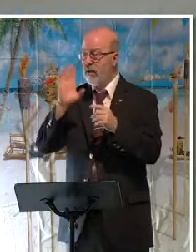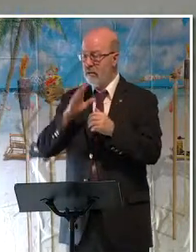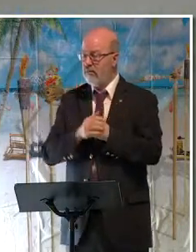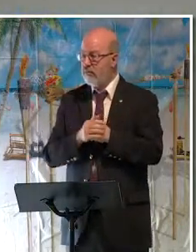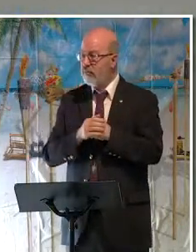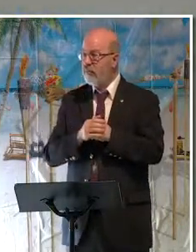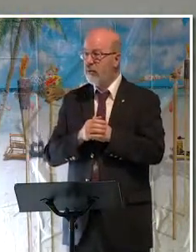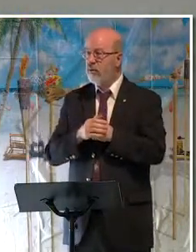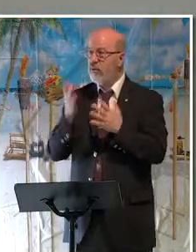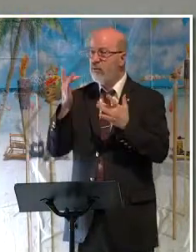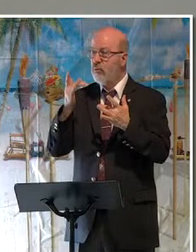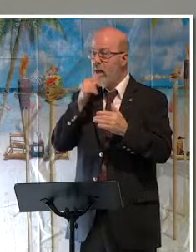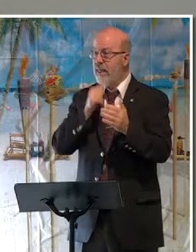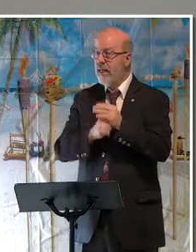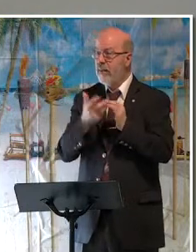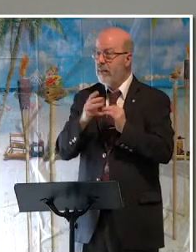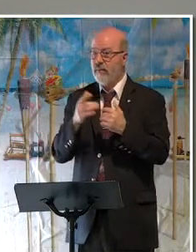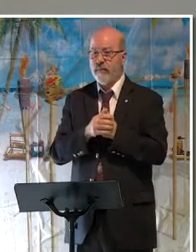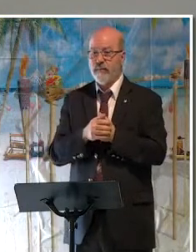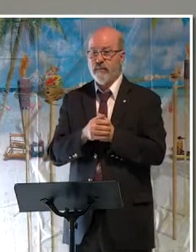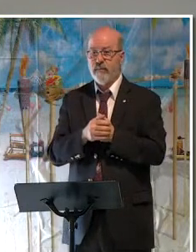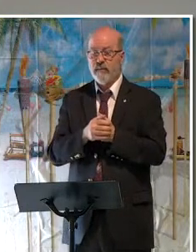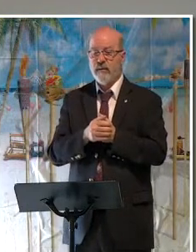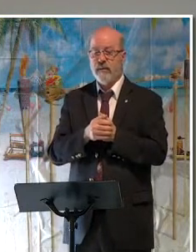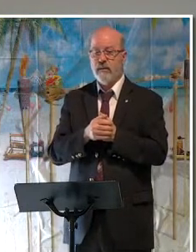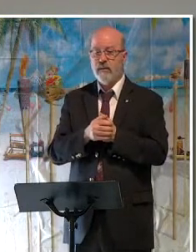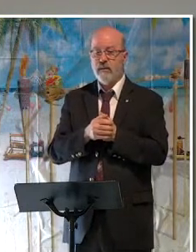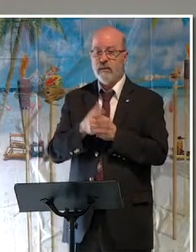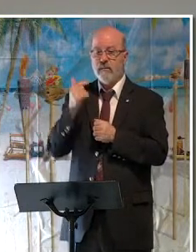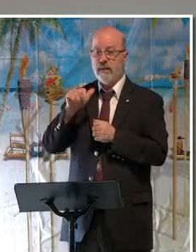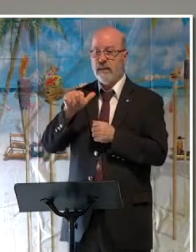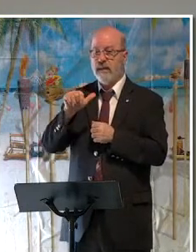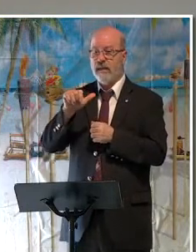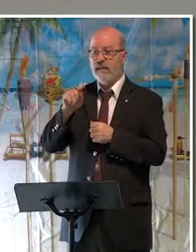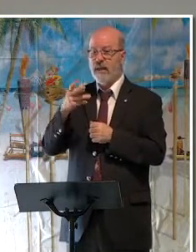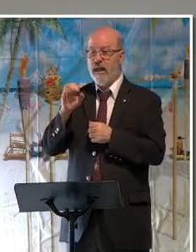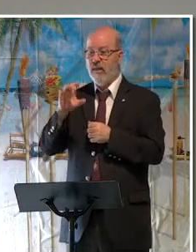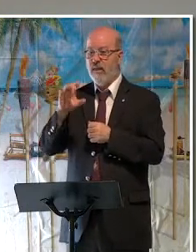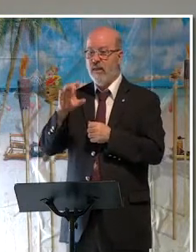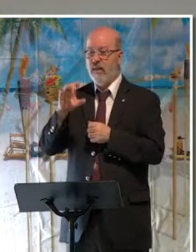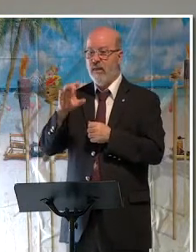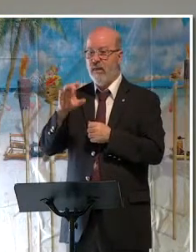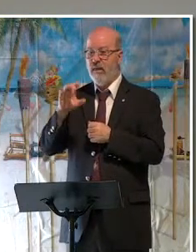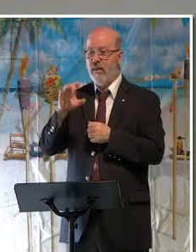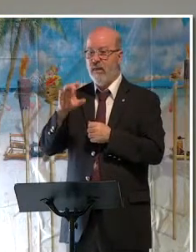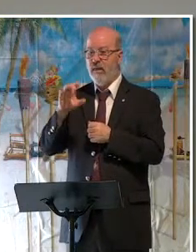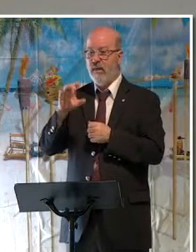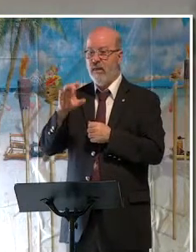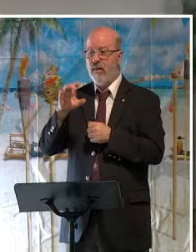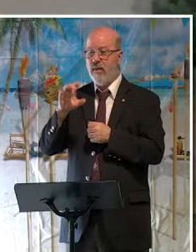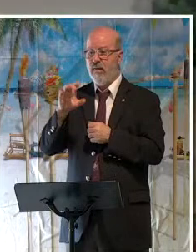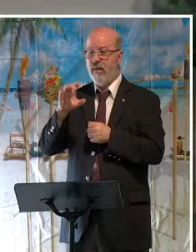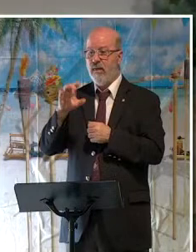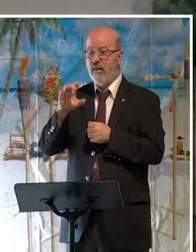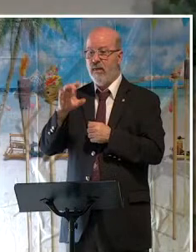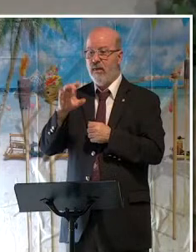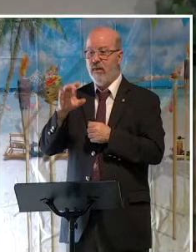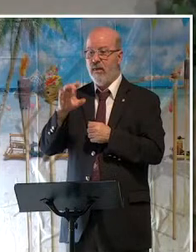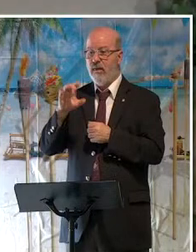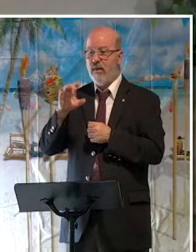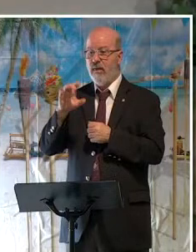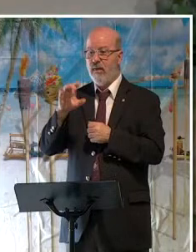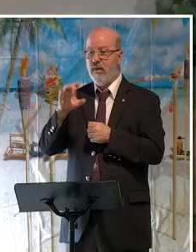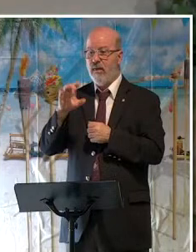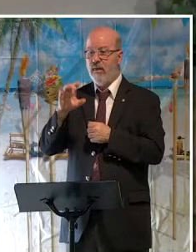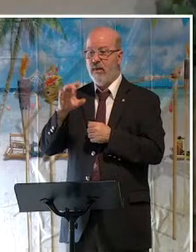do you know why they hid him in the house of God? Because Athaliah's not about to go to the house of God. The wicked people who